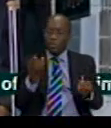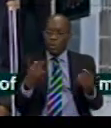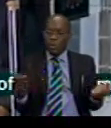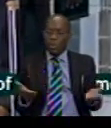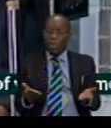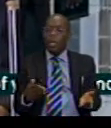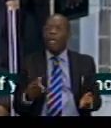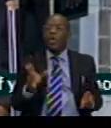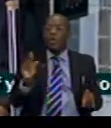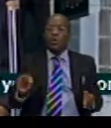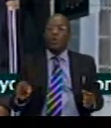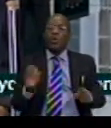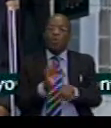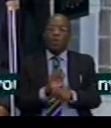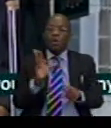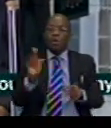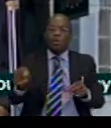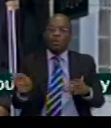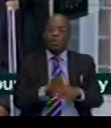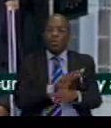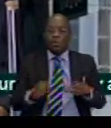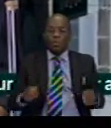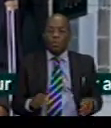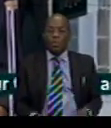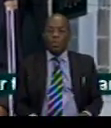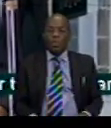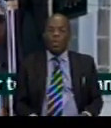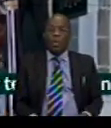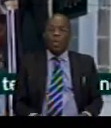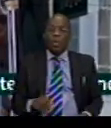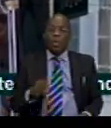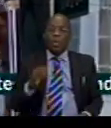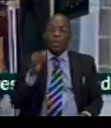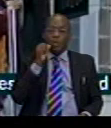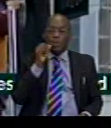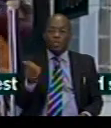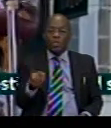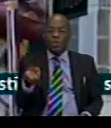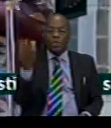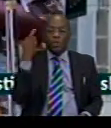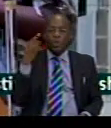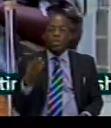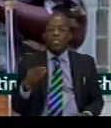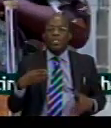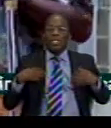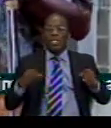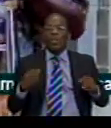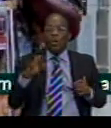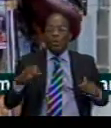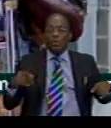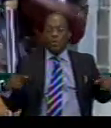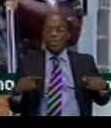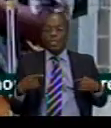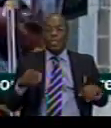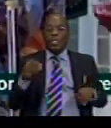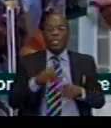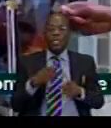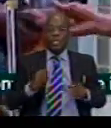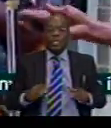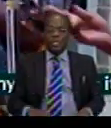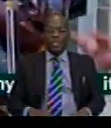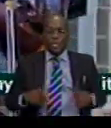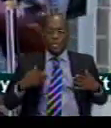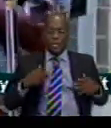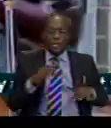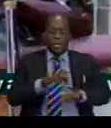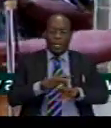that she was totally relieved and she's no more feeling any pain. May God bless the GS